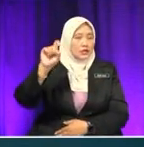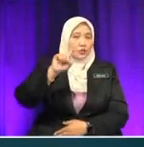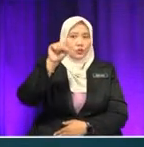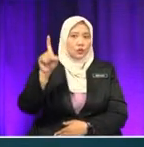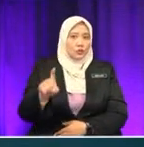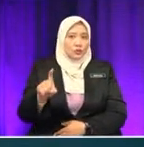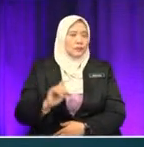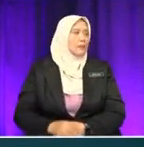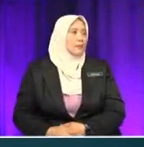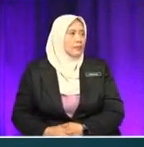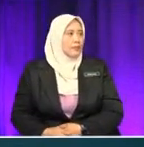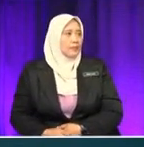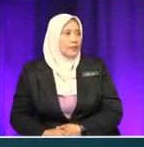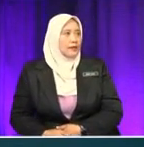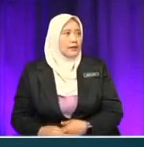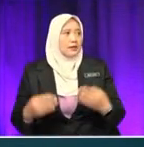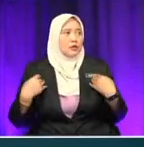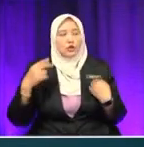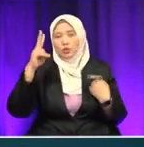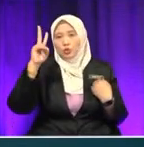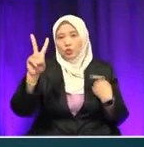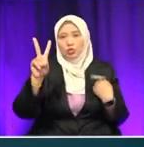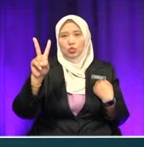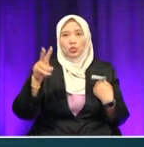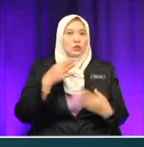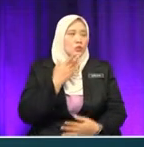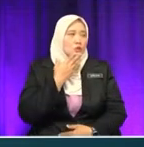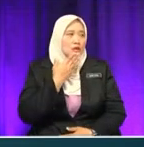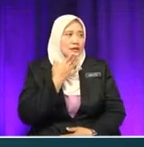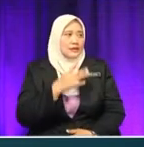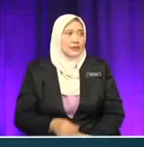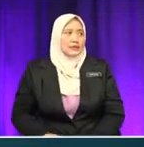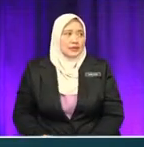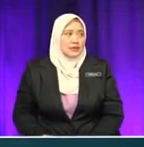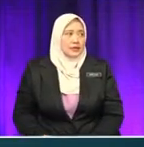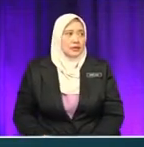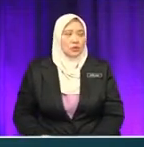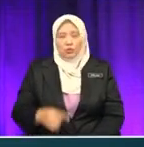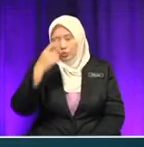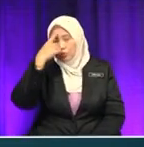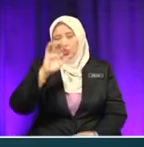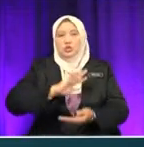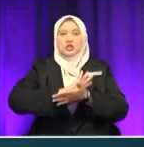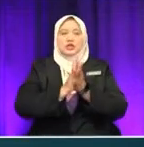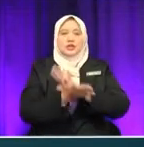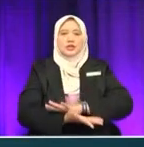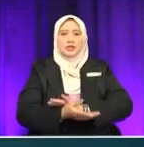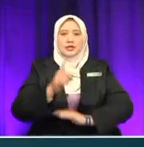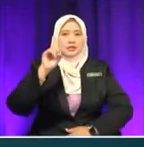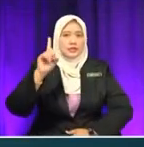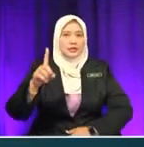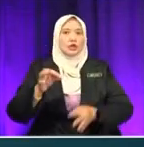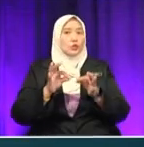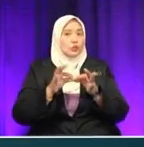Now, example of two colors where it makes you give you one sentence. Mm-hmm. All right. So now, without